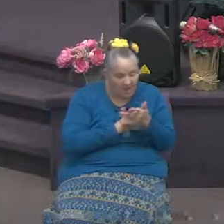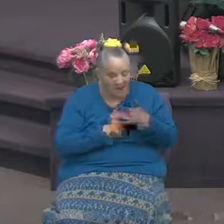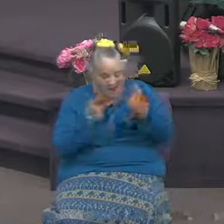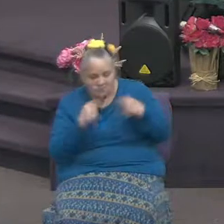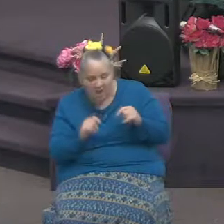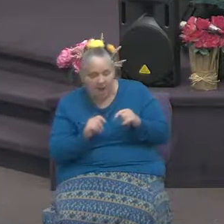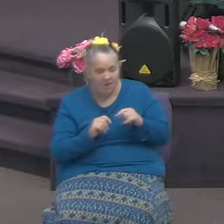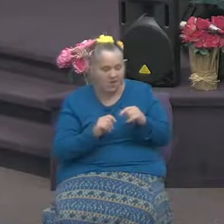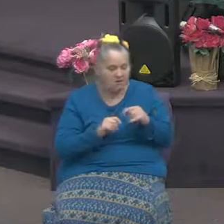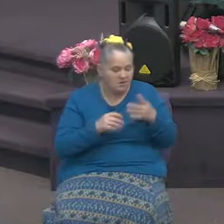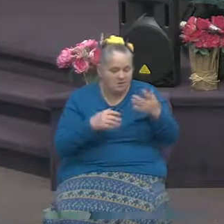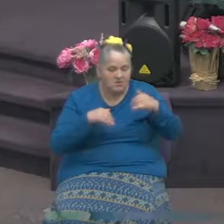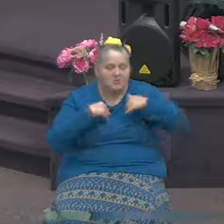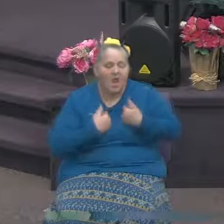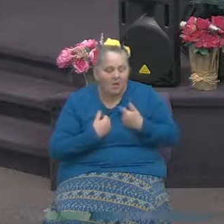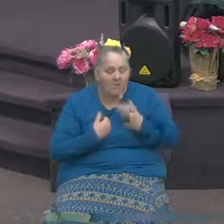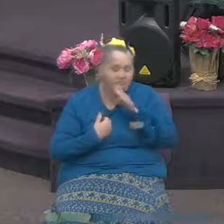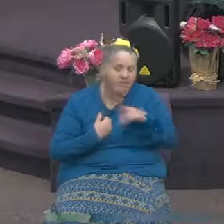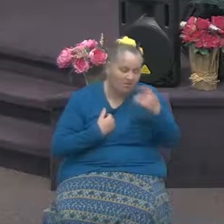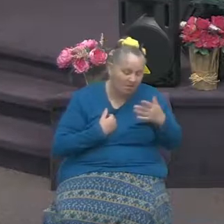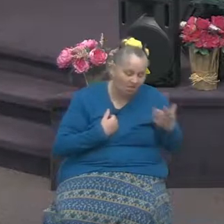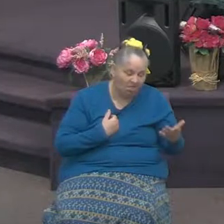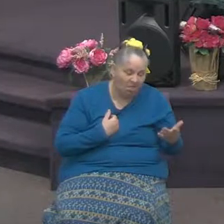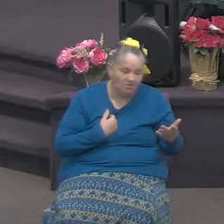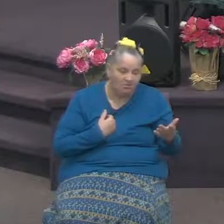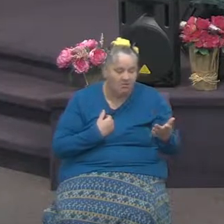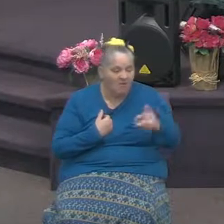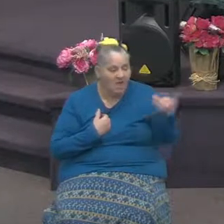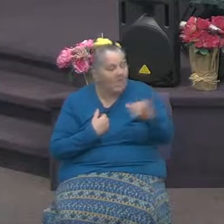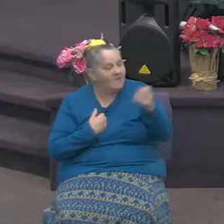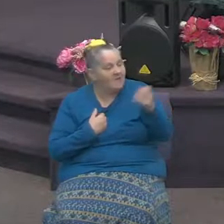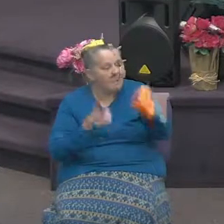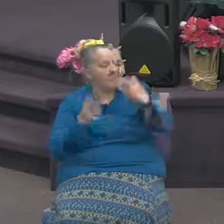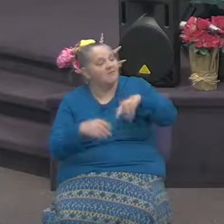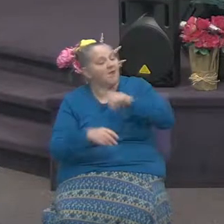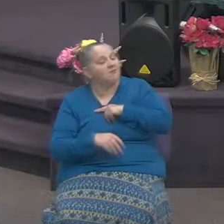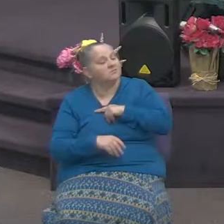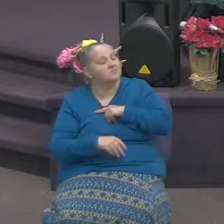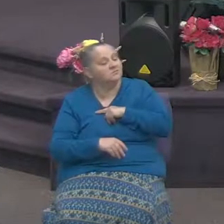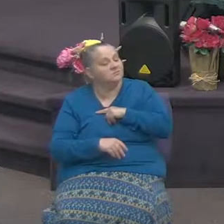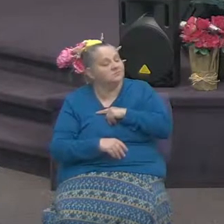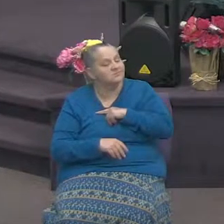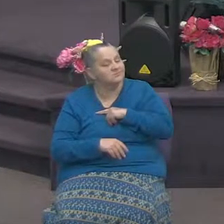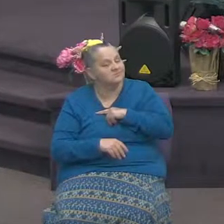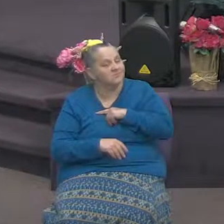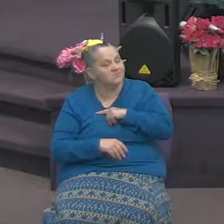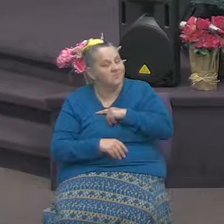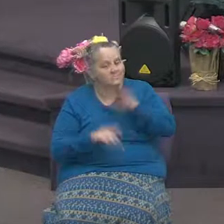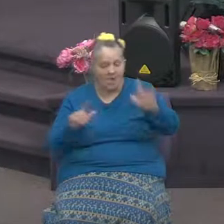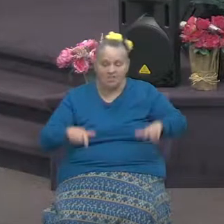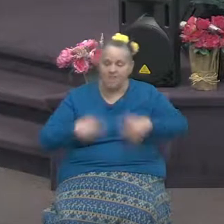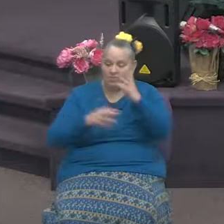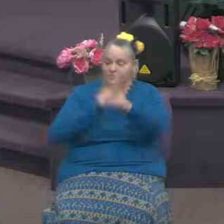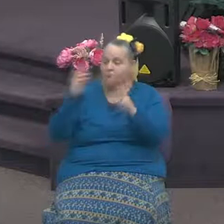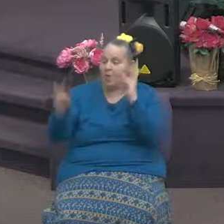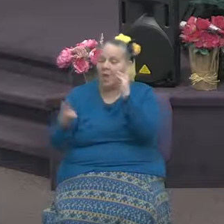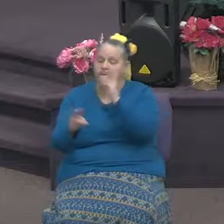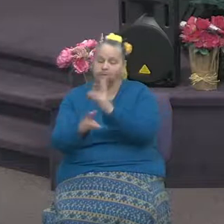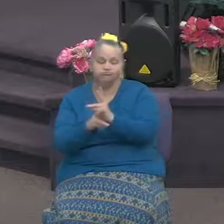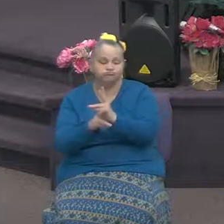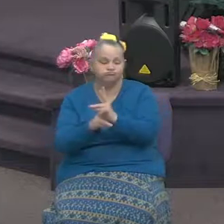were tired of being in this. They were tired of it, just like many of us who've been living in the